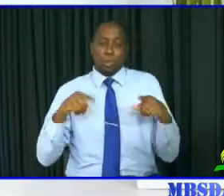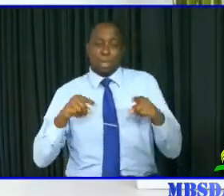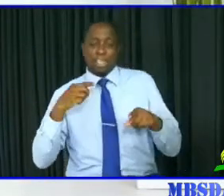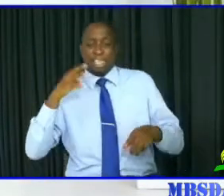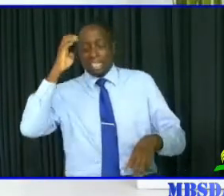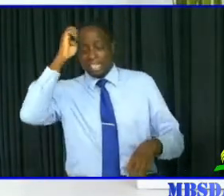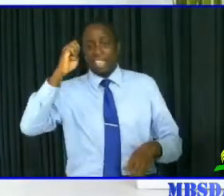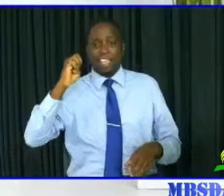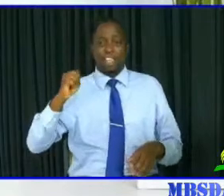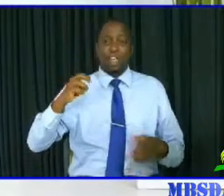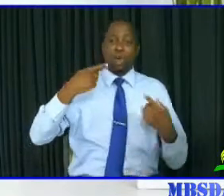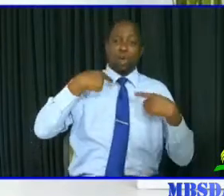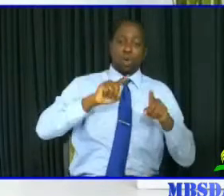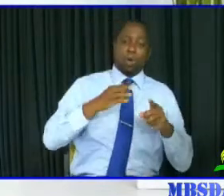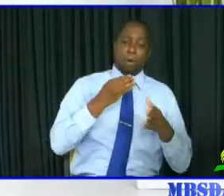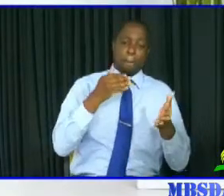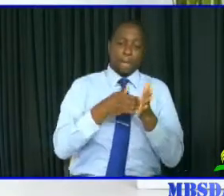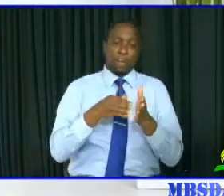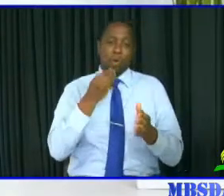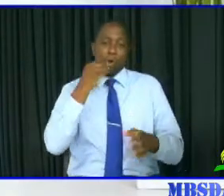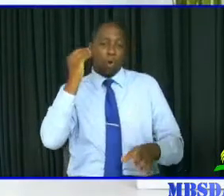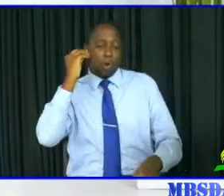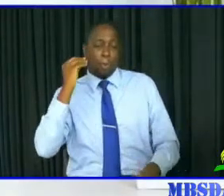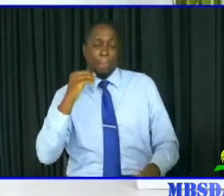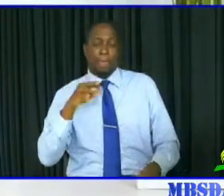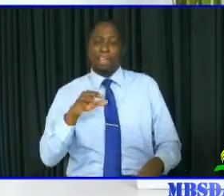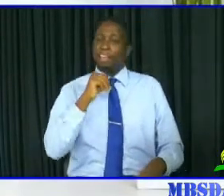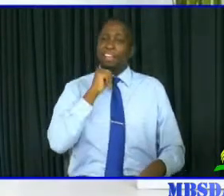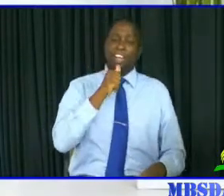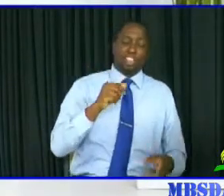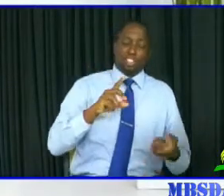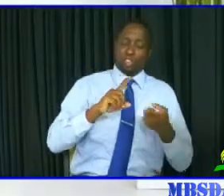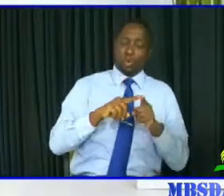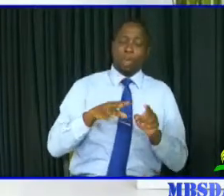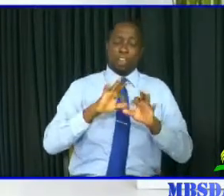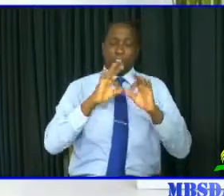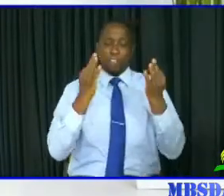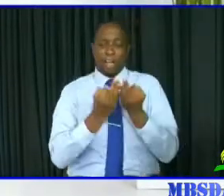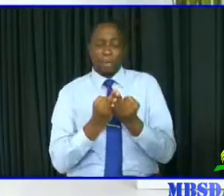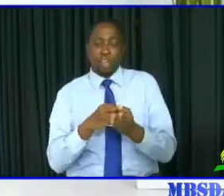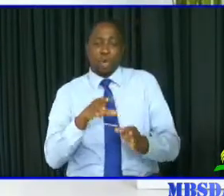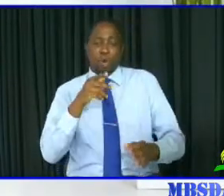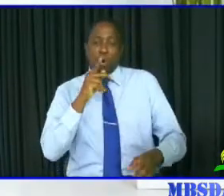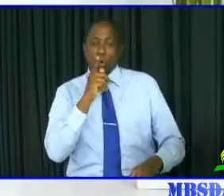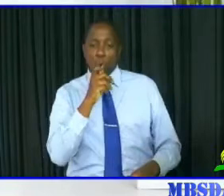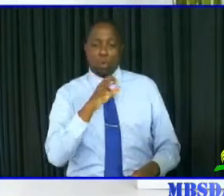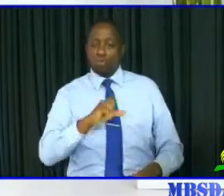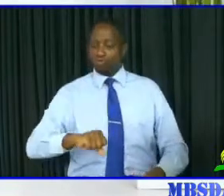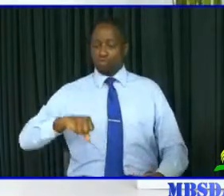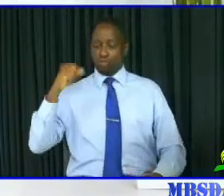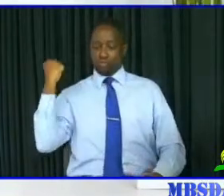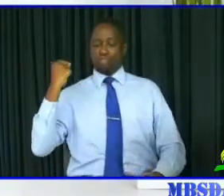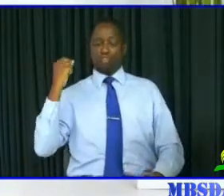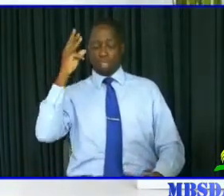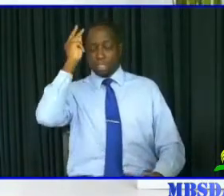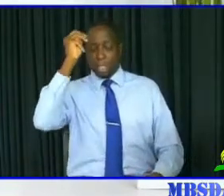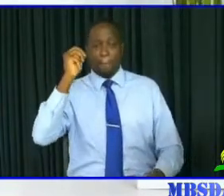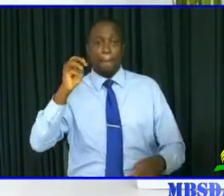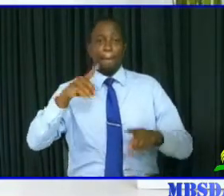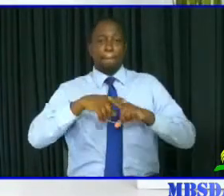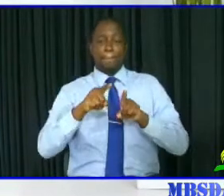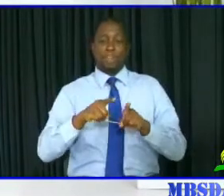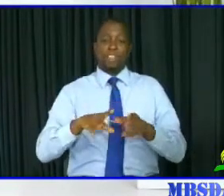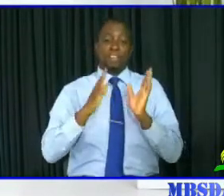father who will criticize him. He's not returning home to a father who will condemn him, but he's returning home to a father who